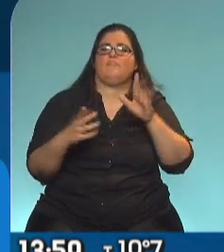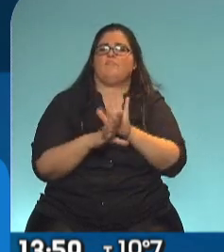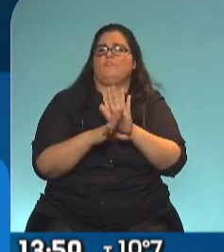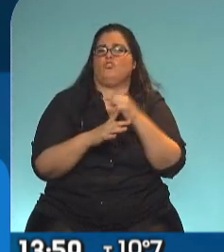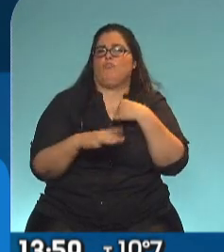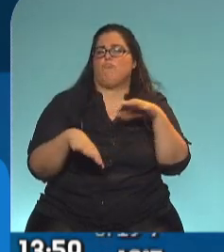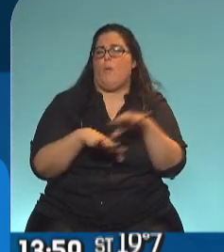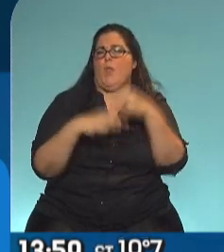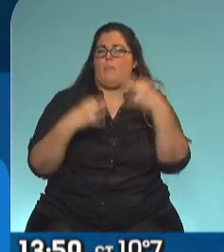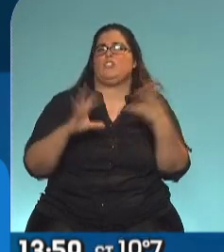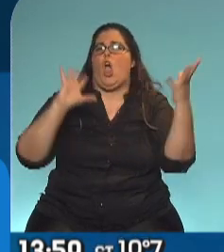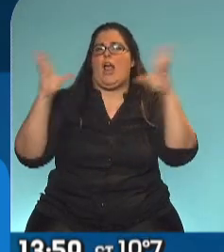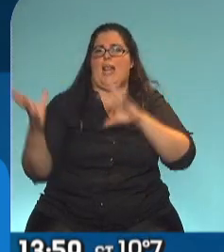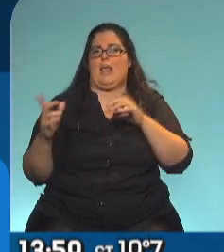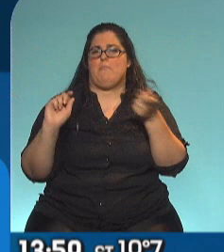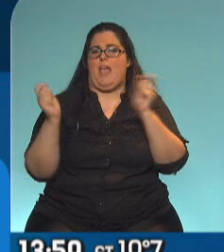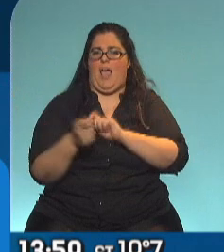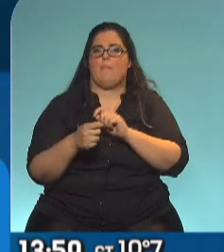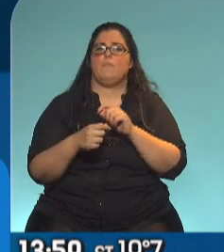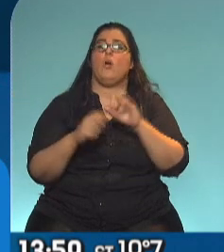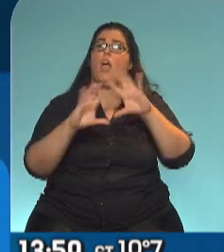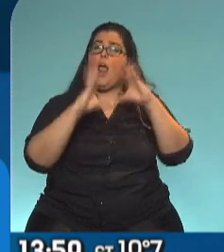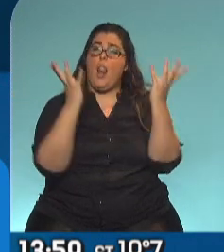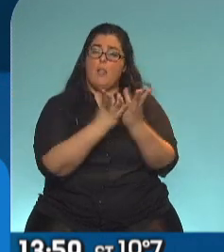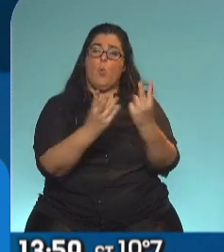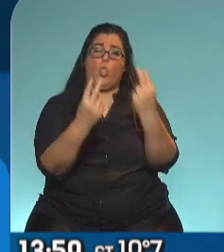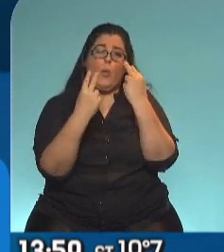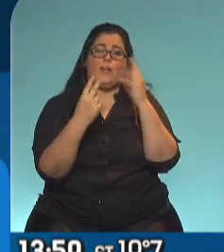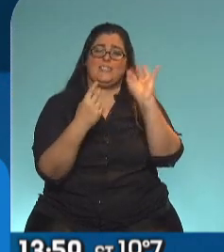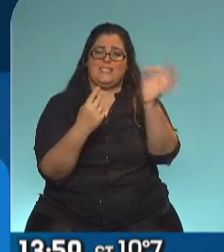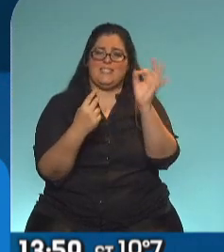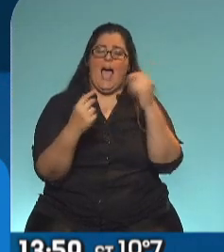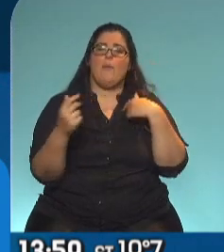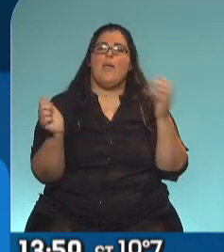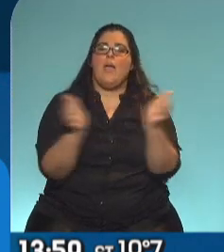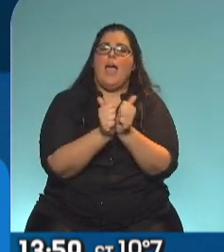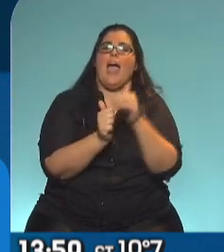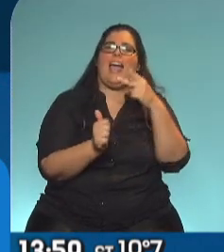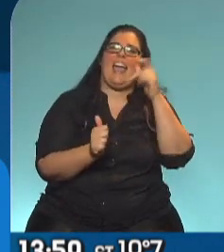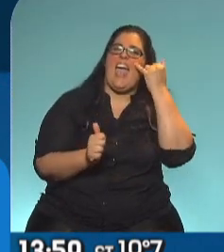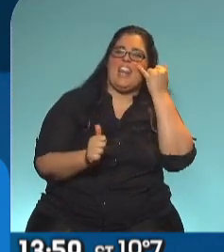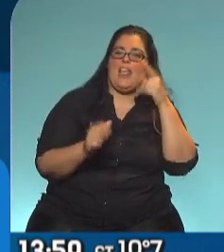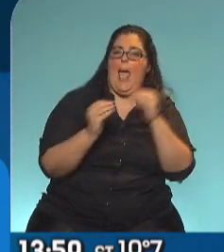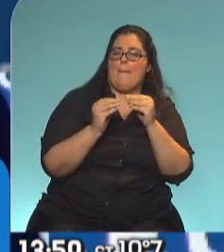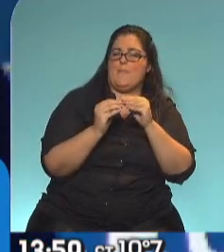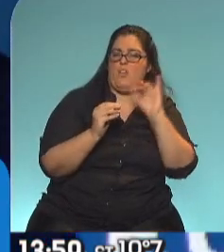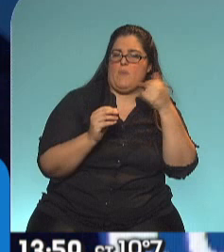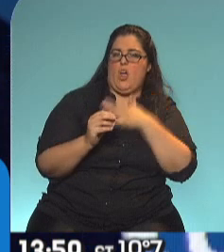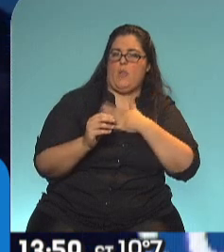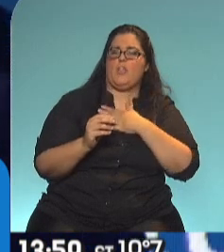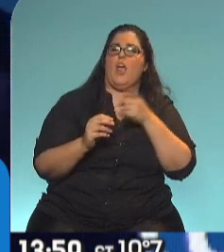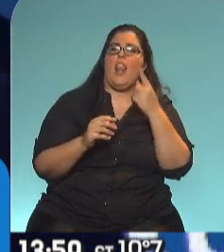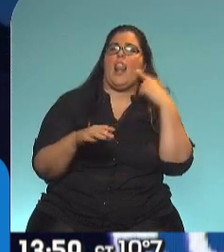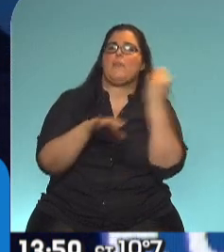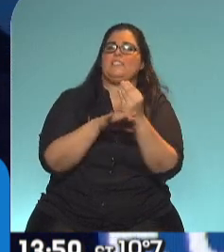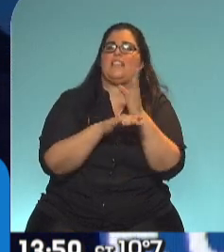to my commitment. The world would know that with one of my closest friends, John Kerry, he's speaking for America on